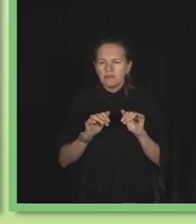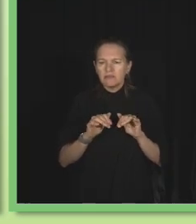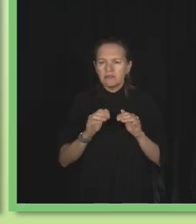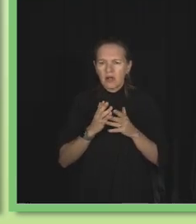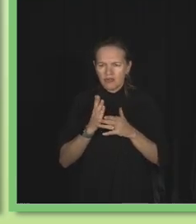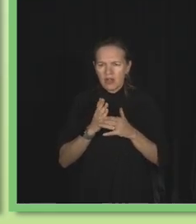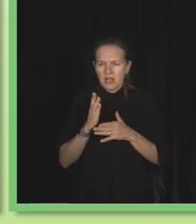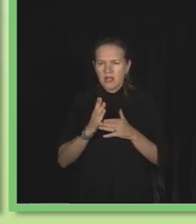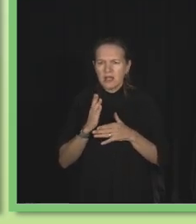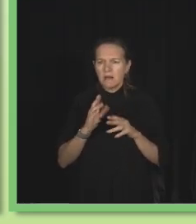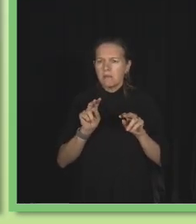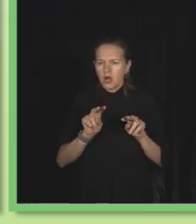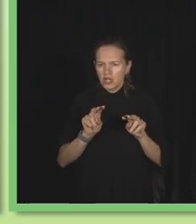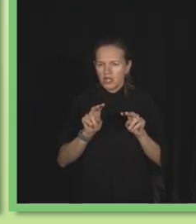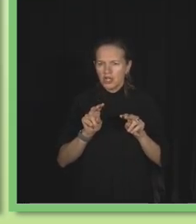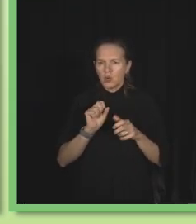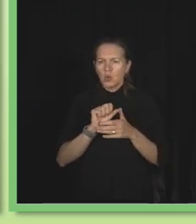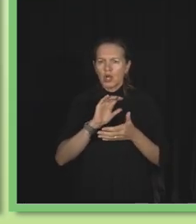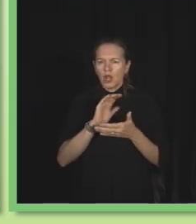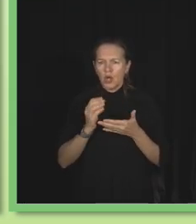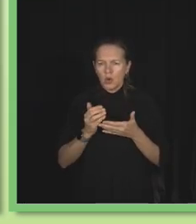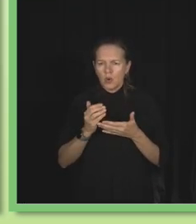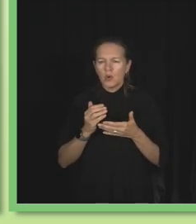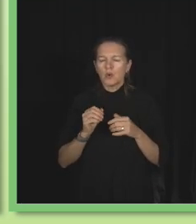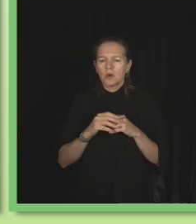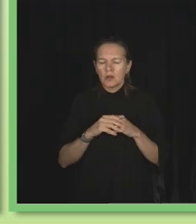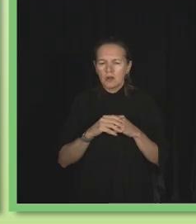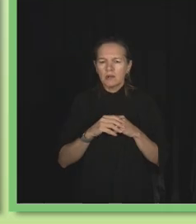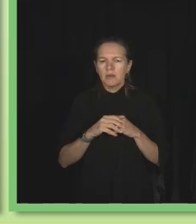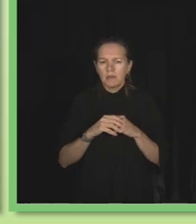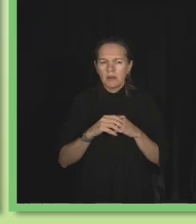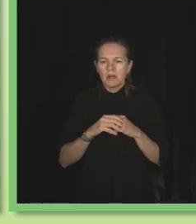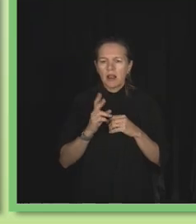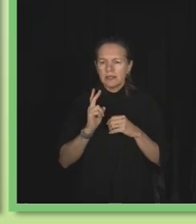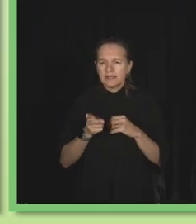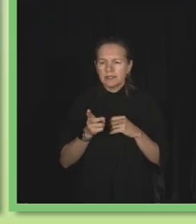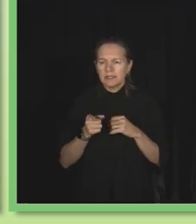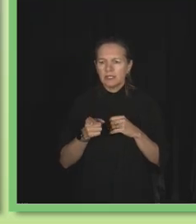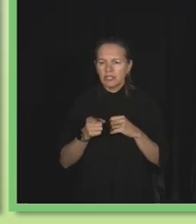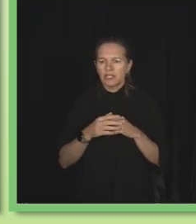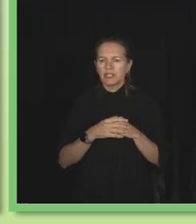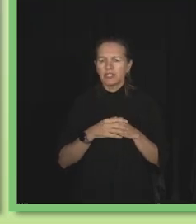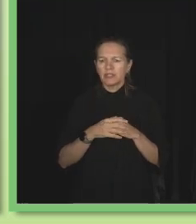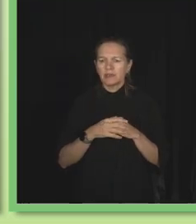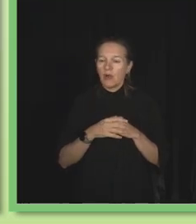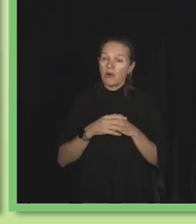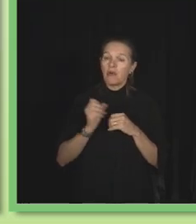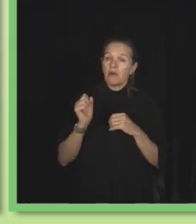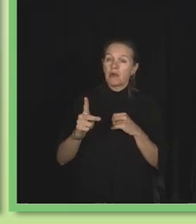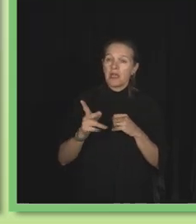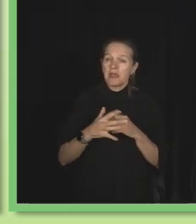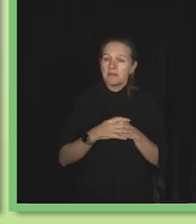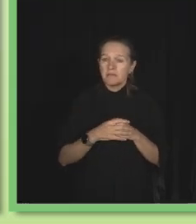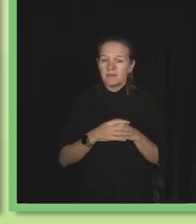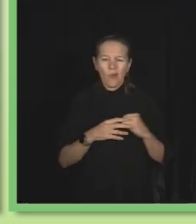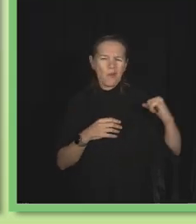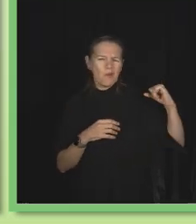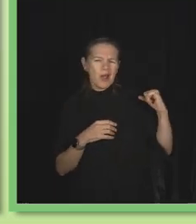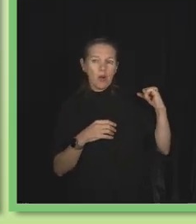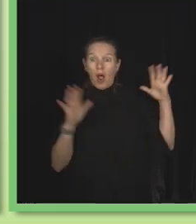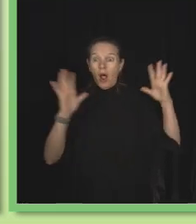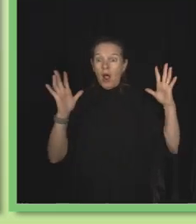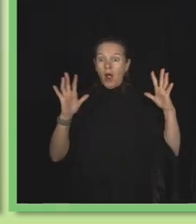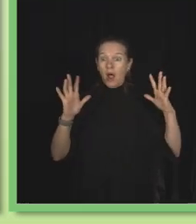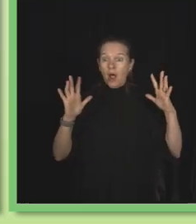right, let's monitor the workloads. Let's see here. Okay.